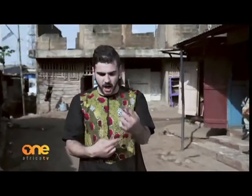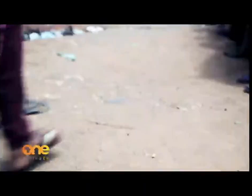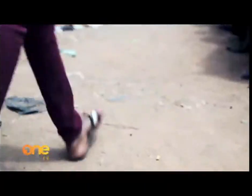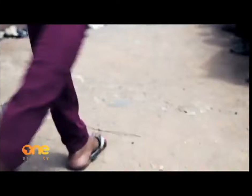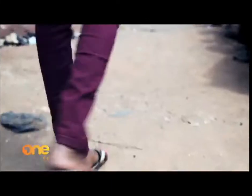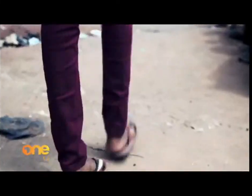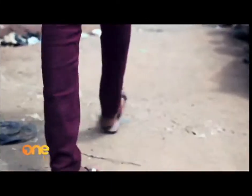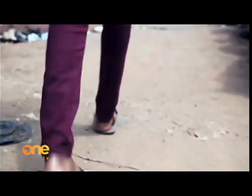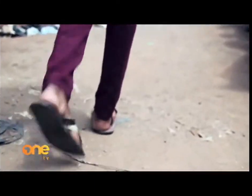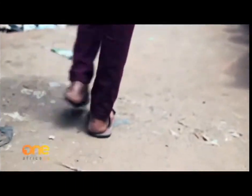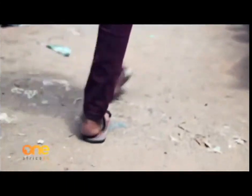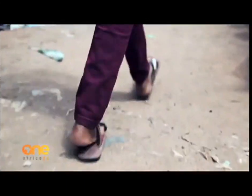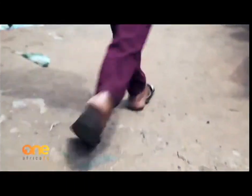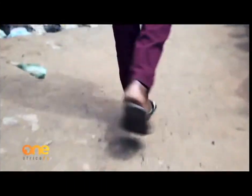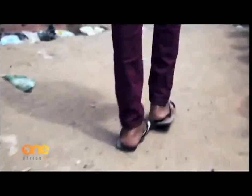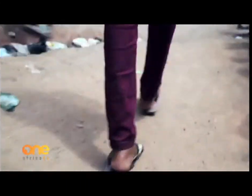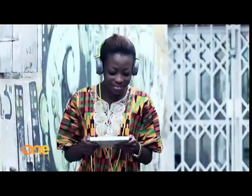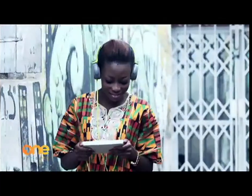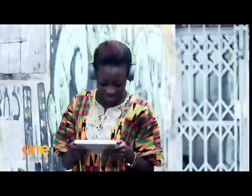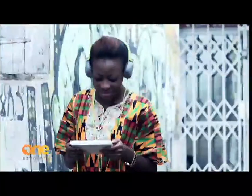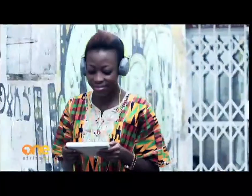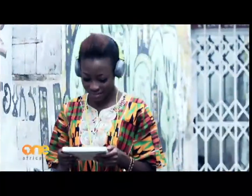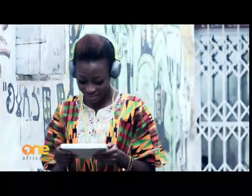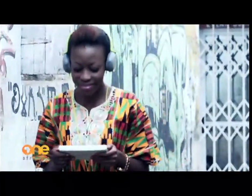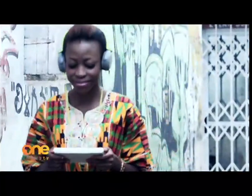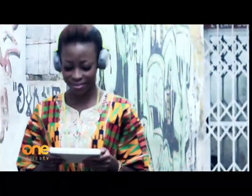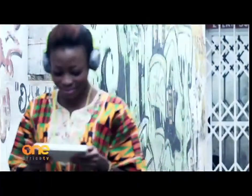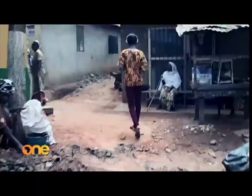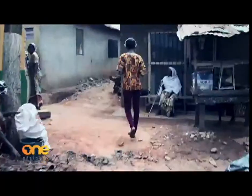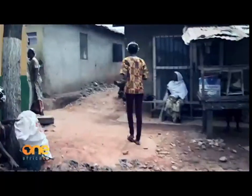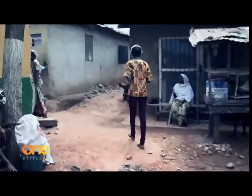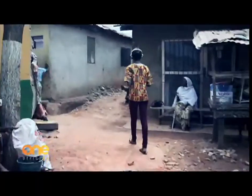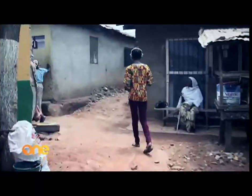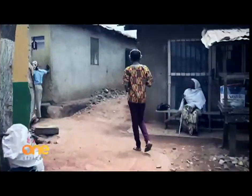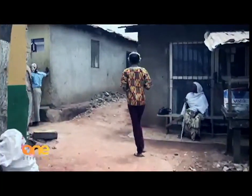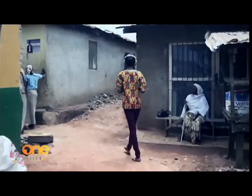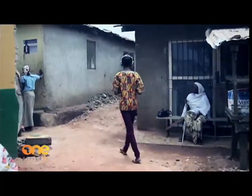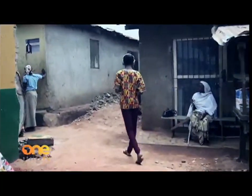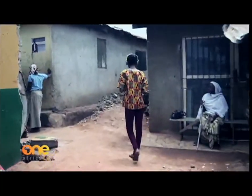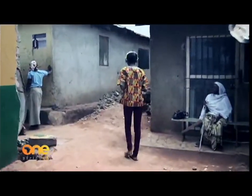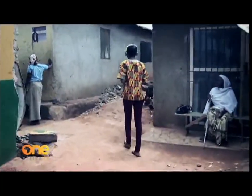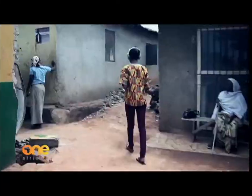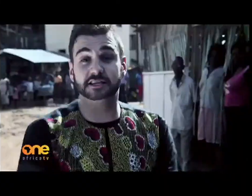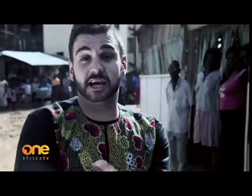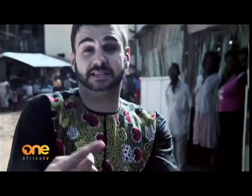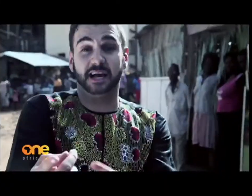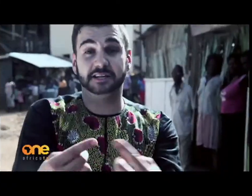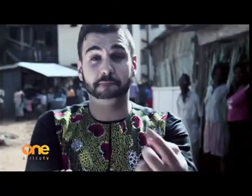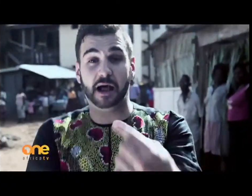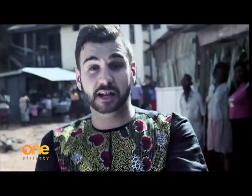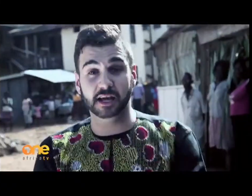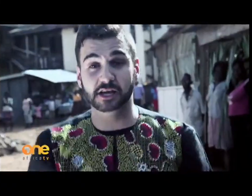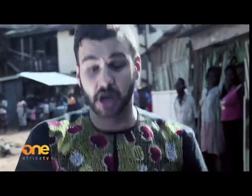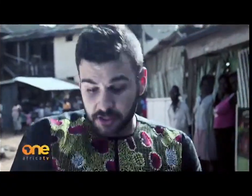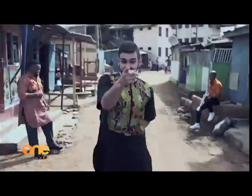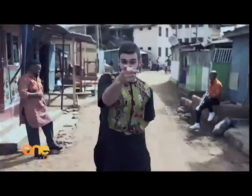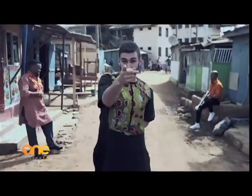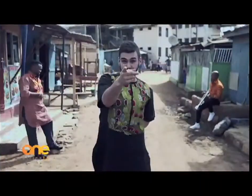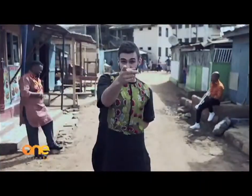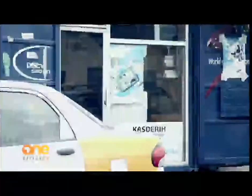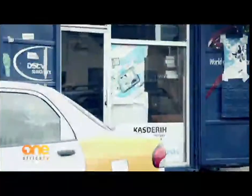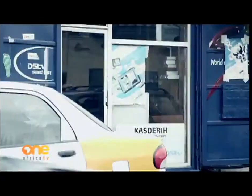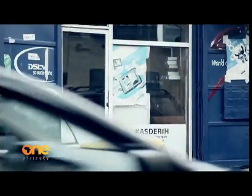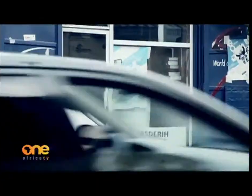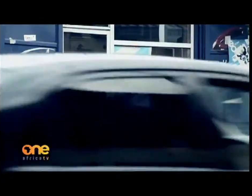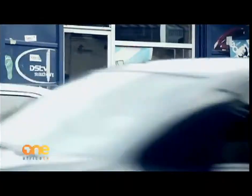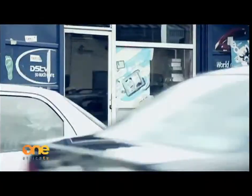see now, see I get you, no, I see Lali. See, I Sandy Mali, they